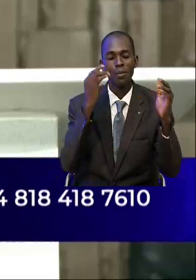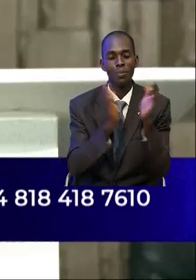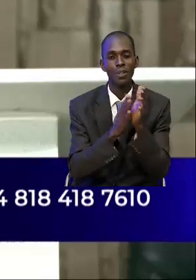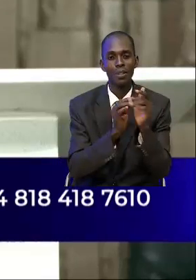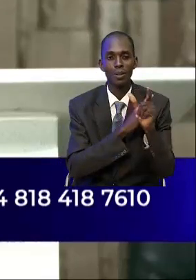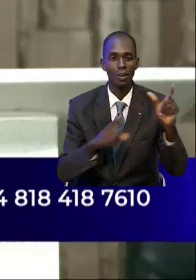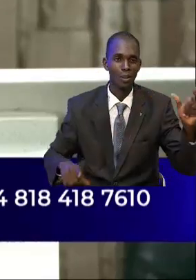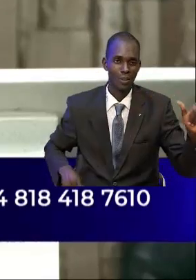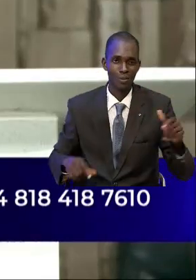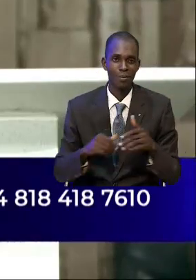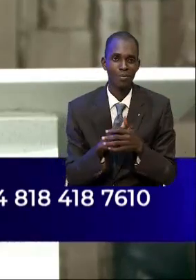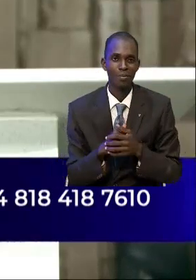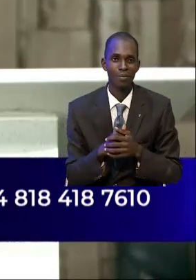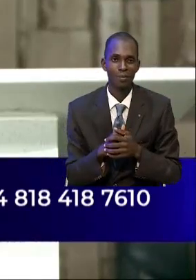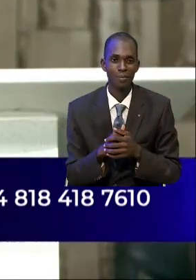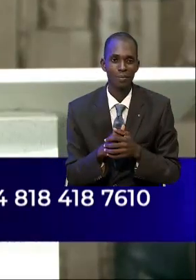testifier, please.